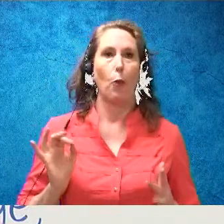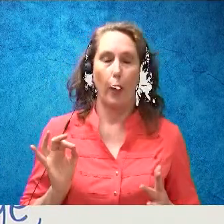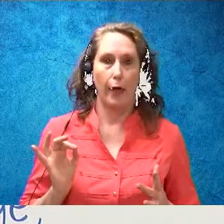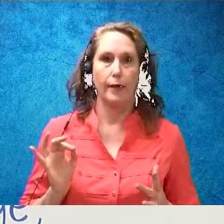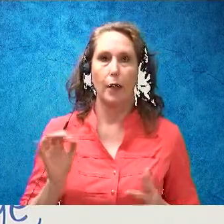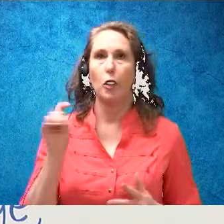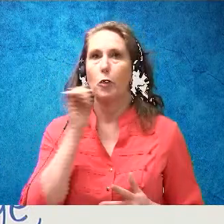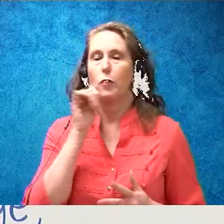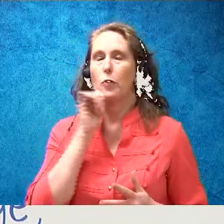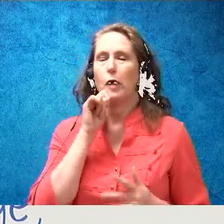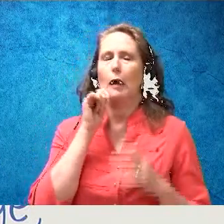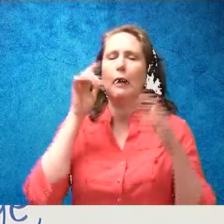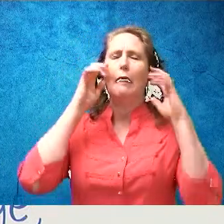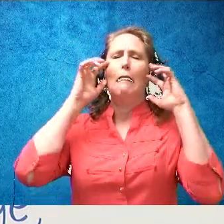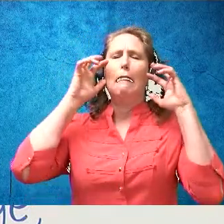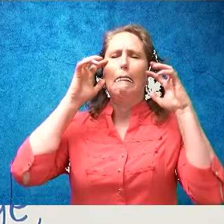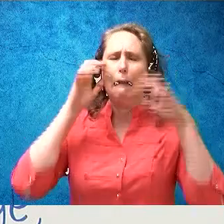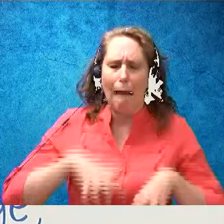Trixie bawled.